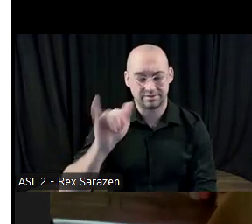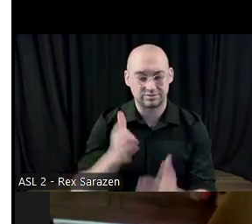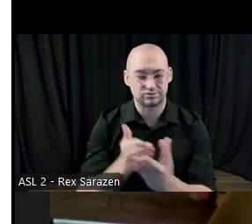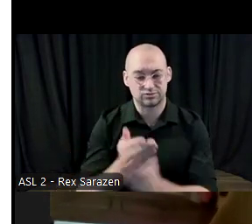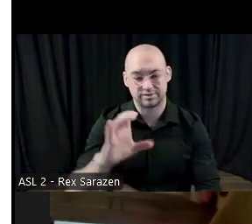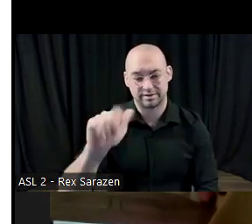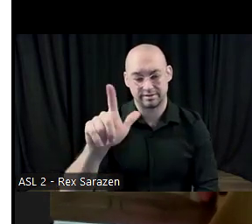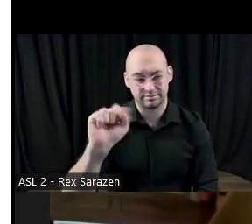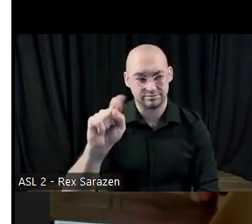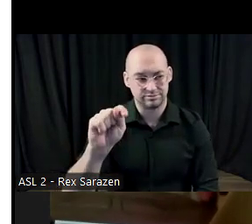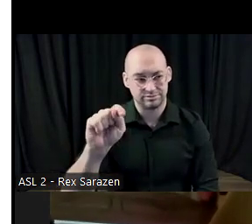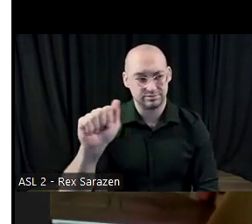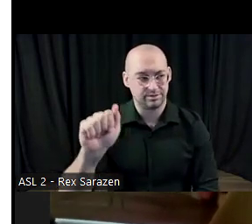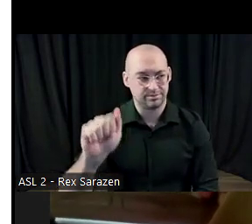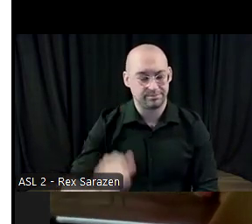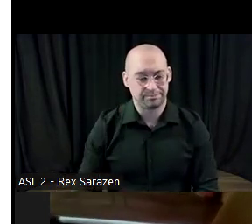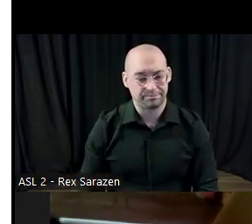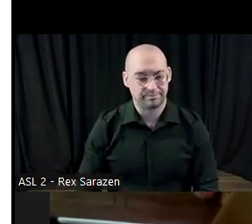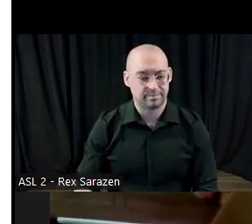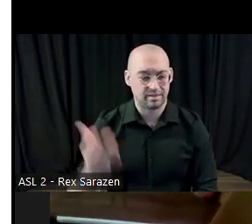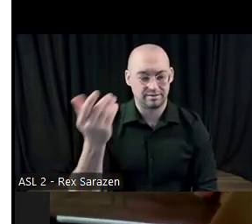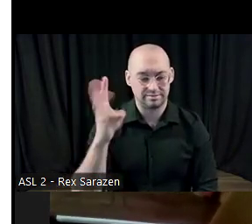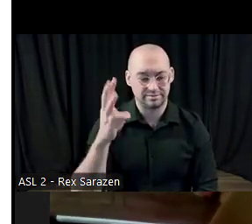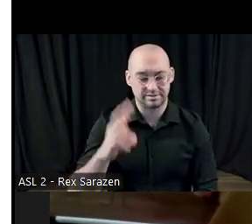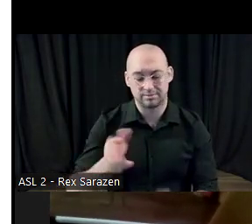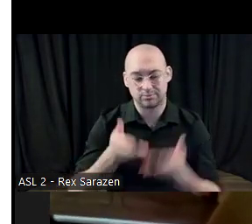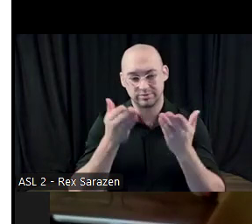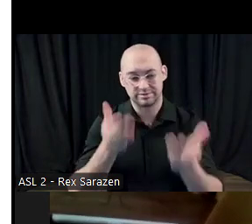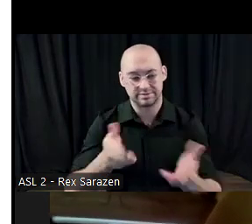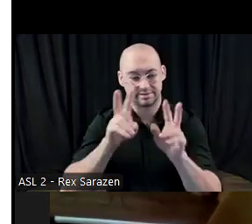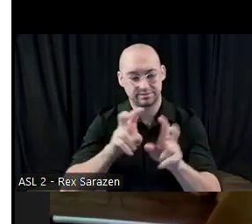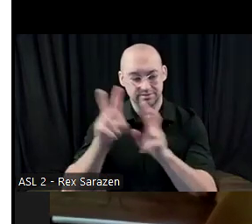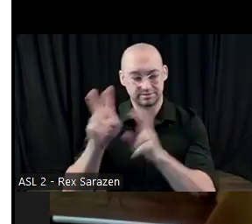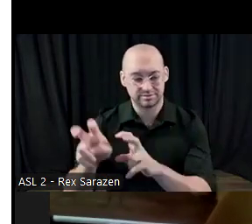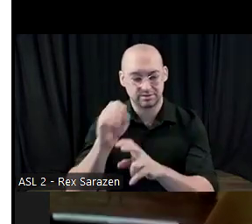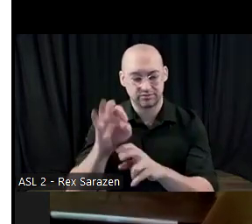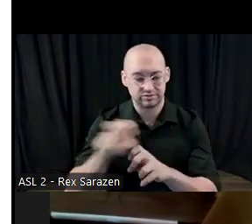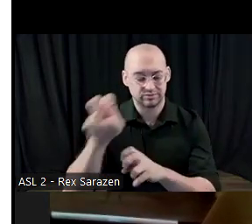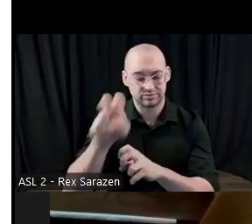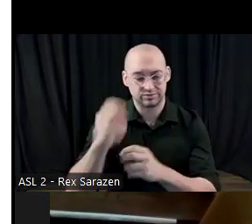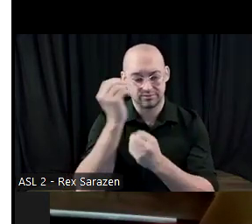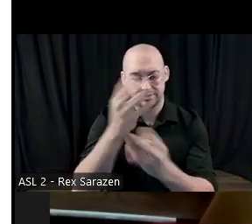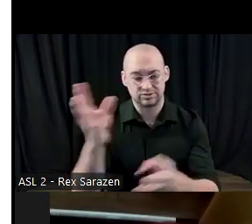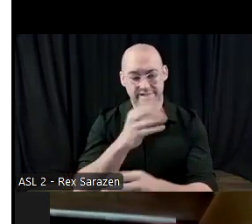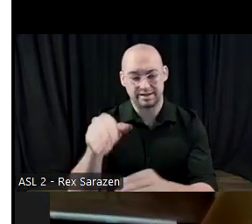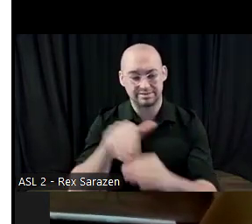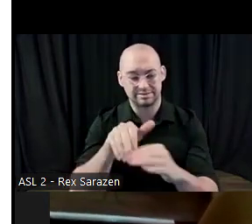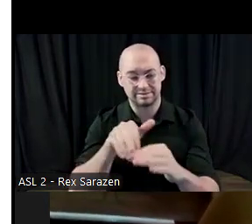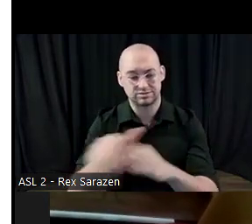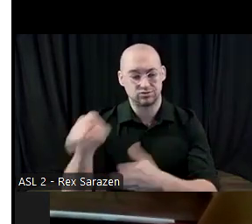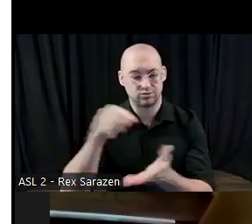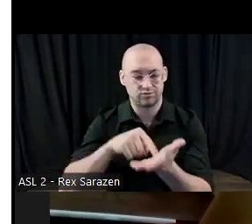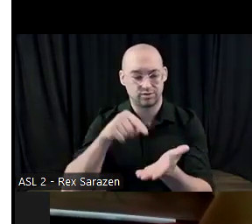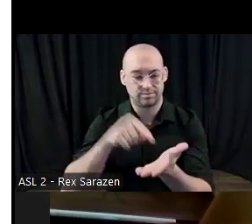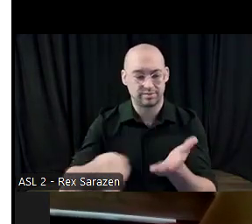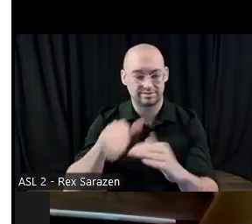So, 16, present analysis of the transportation data and access to